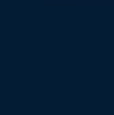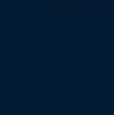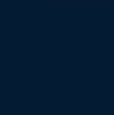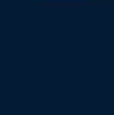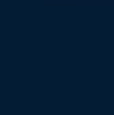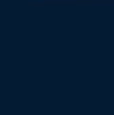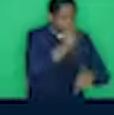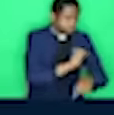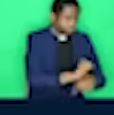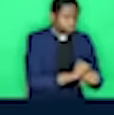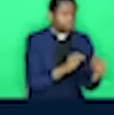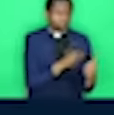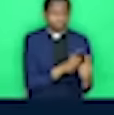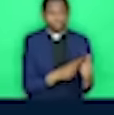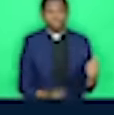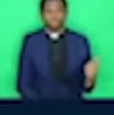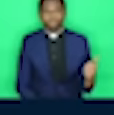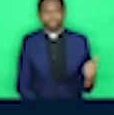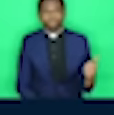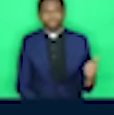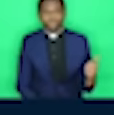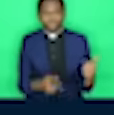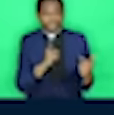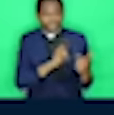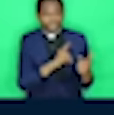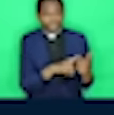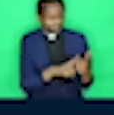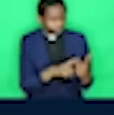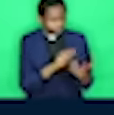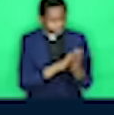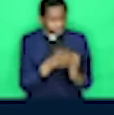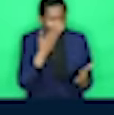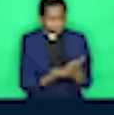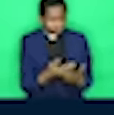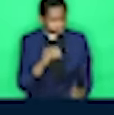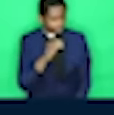labor. Like patriotism. And omamba pa eyo.